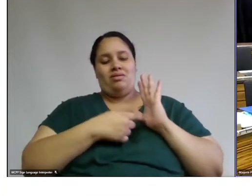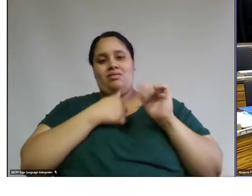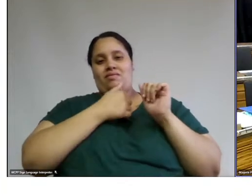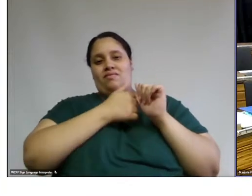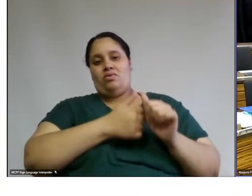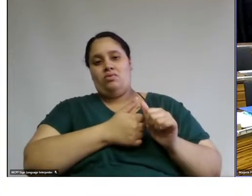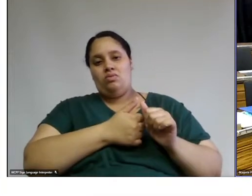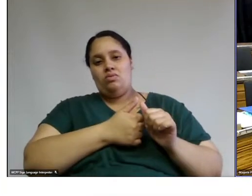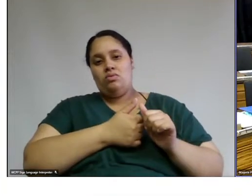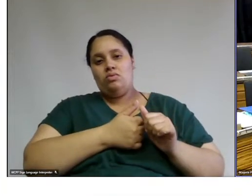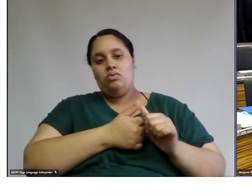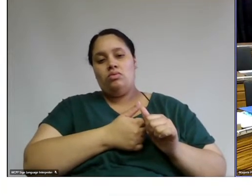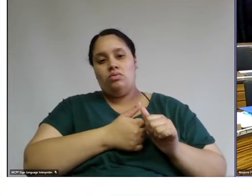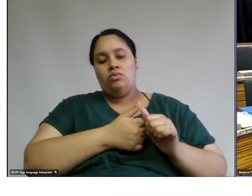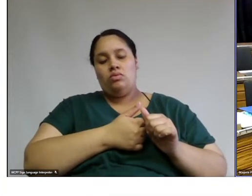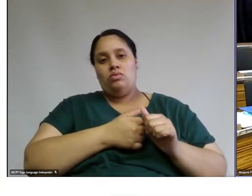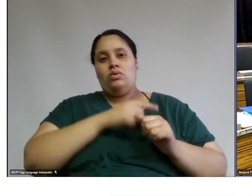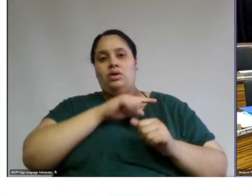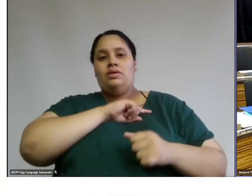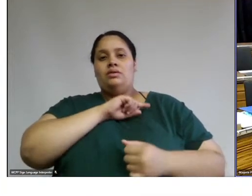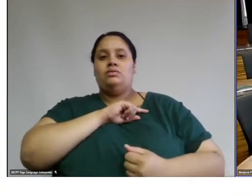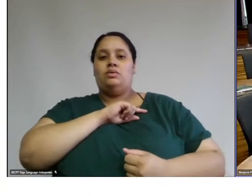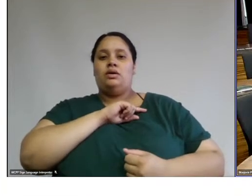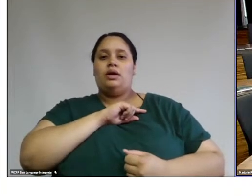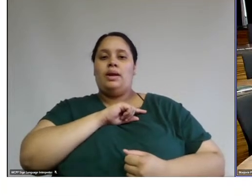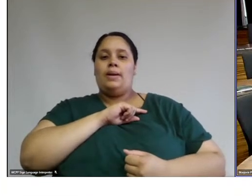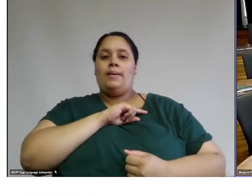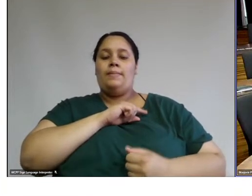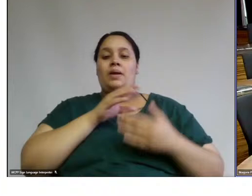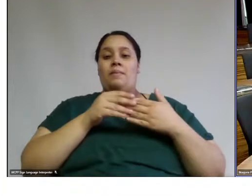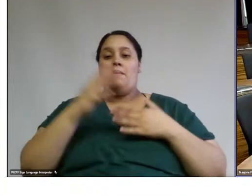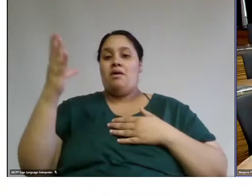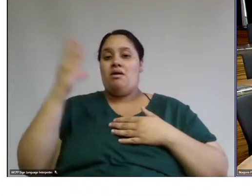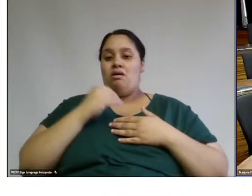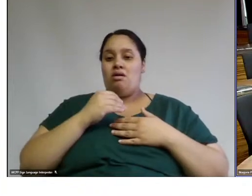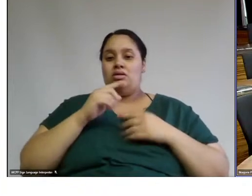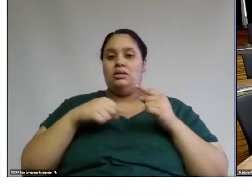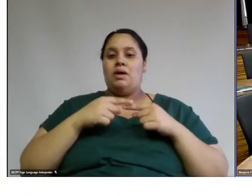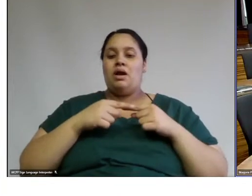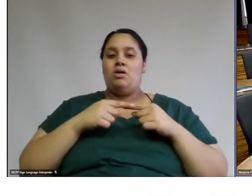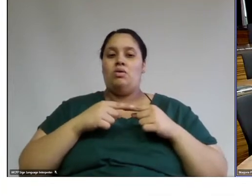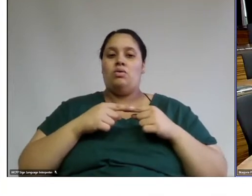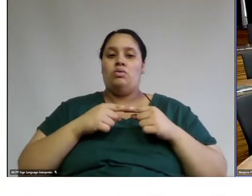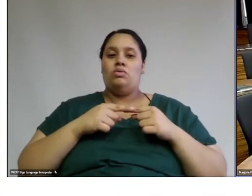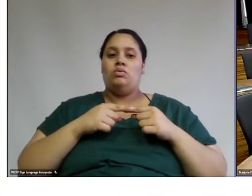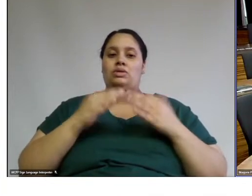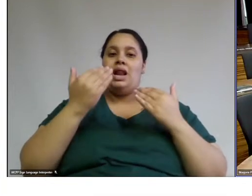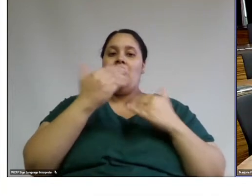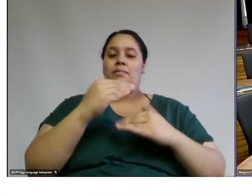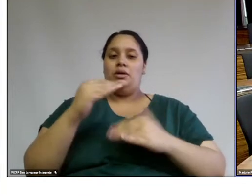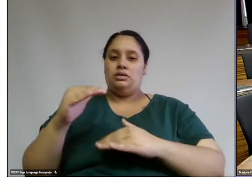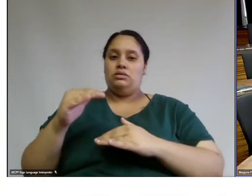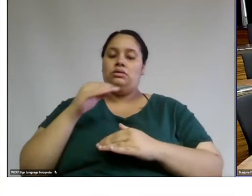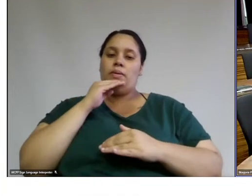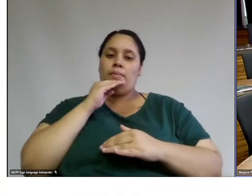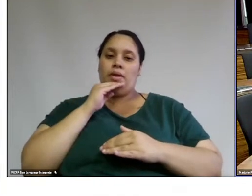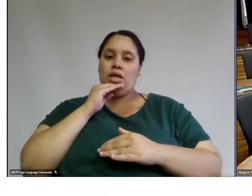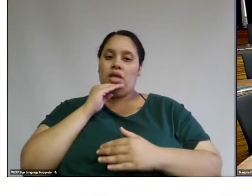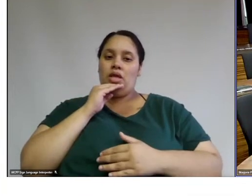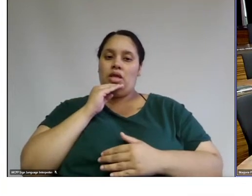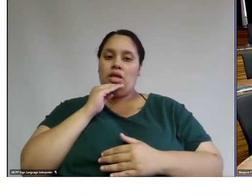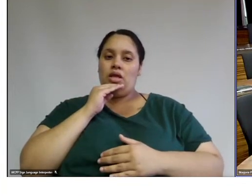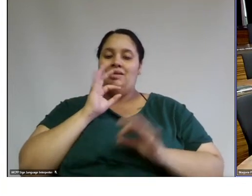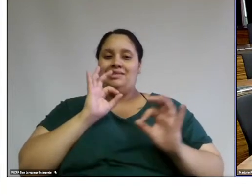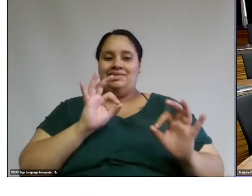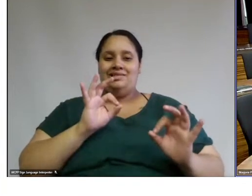envelope, and therefore, I think the member was asking about the placement. That links into that particular